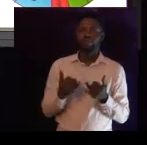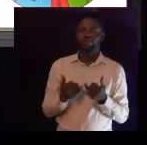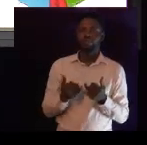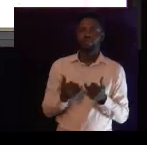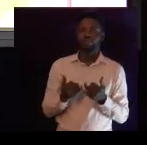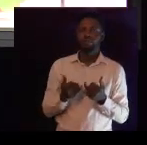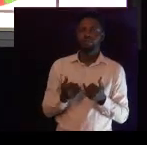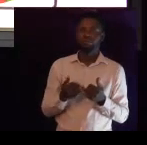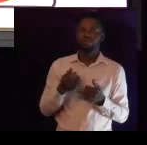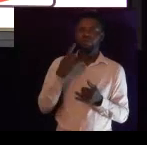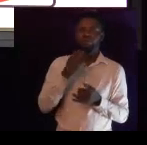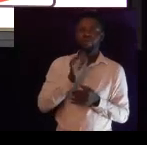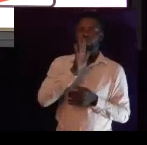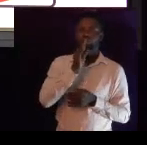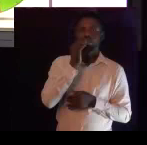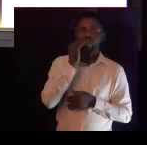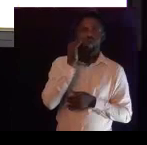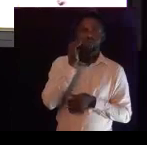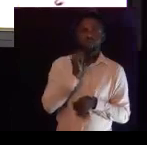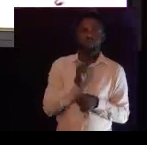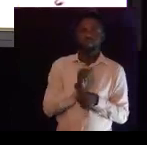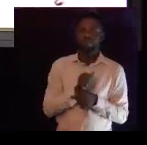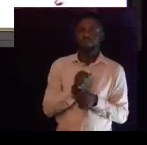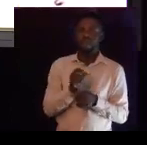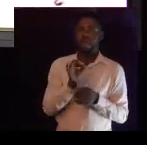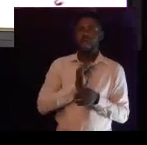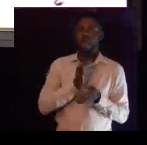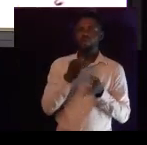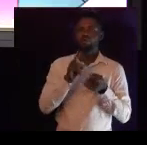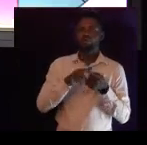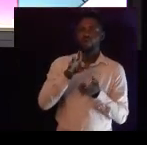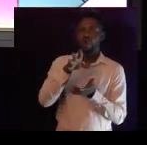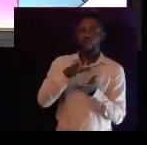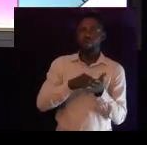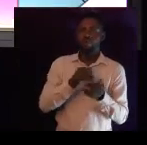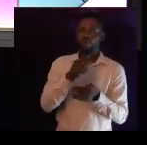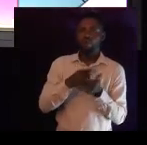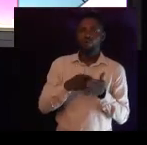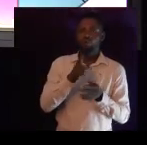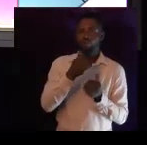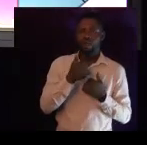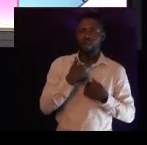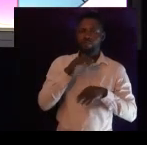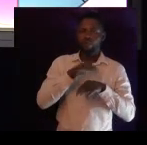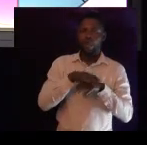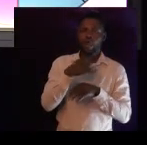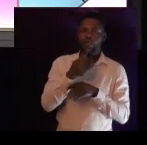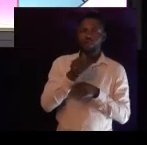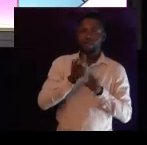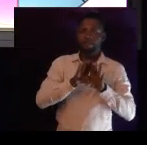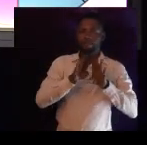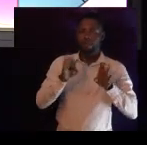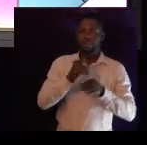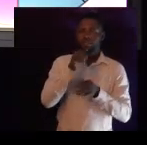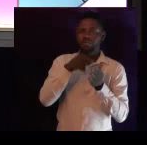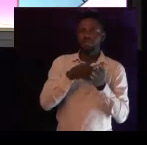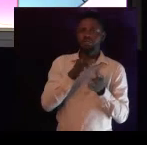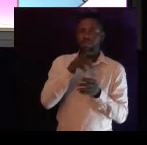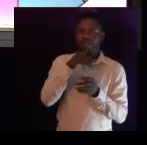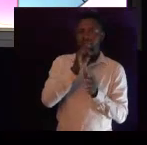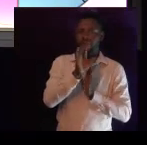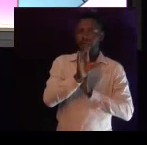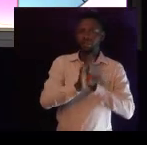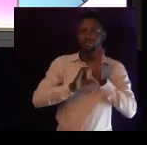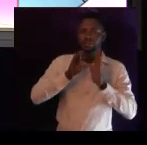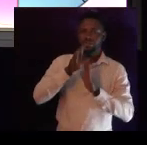Now, for your assignment, I want you to copy what you have on the board. This is a pie chart.